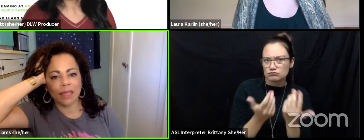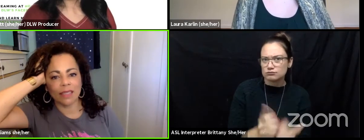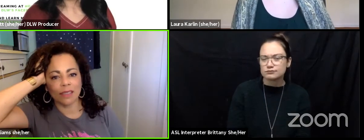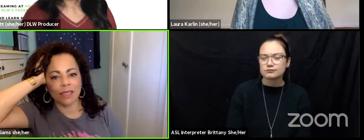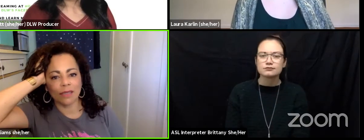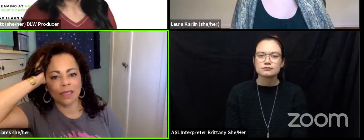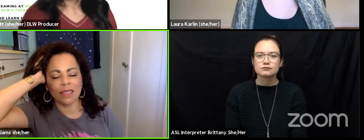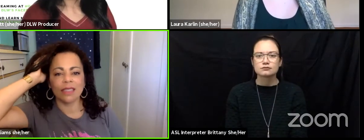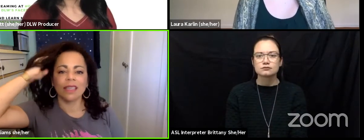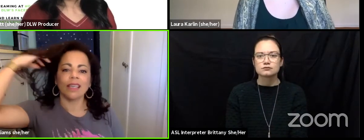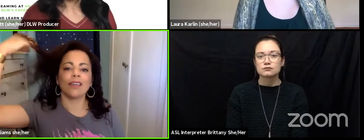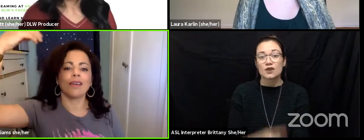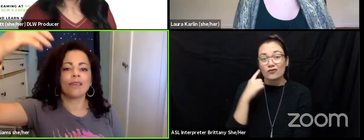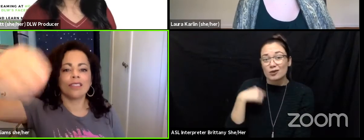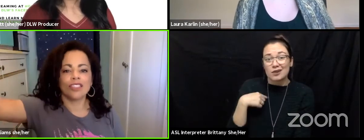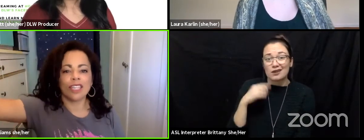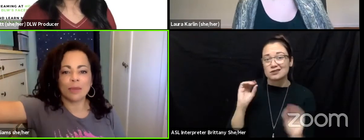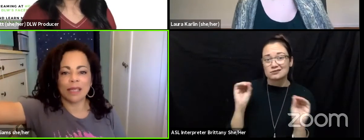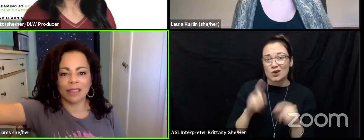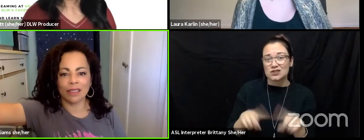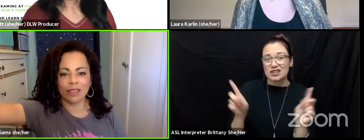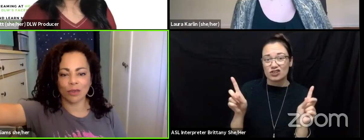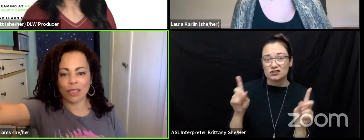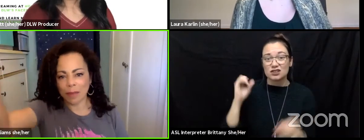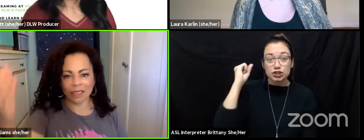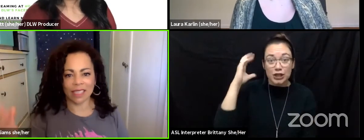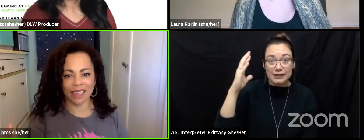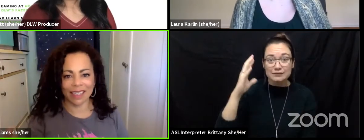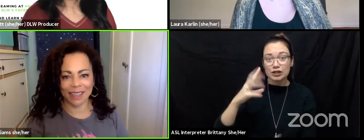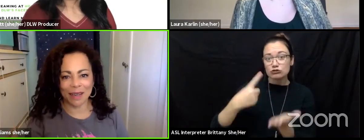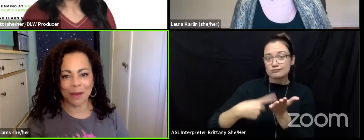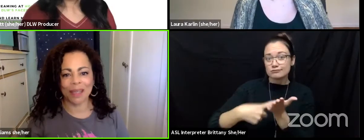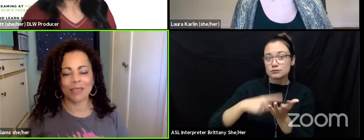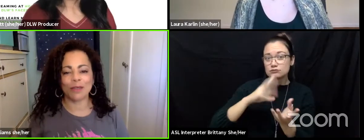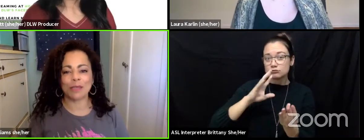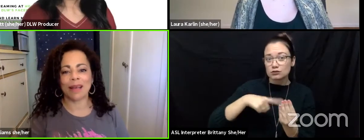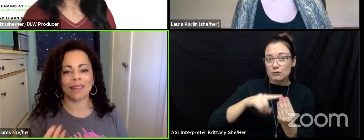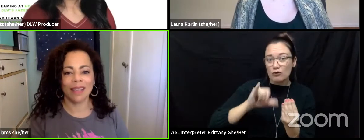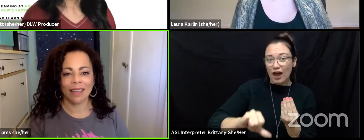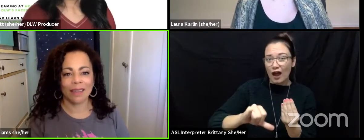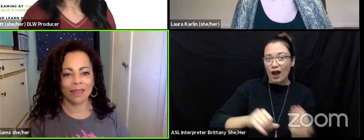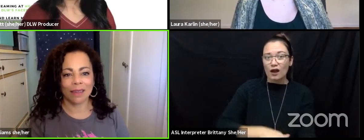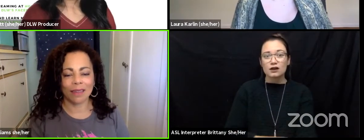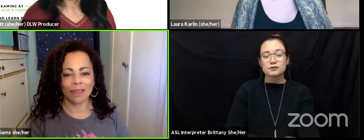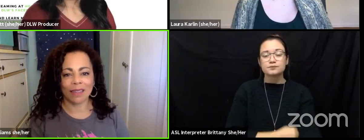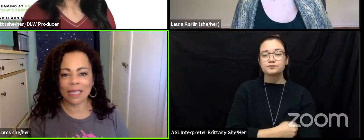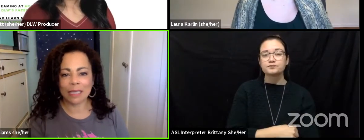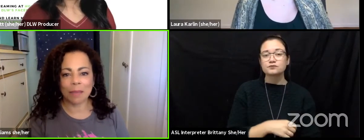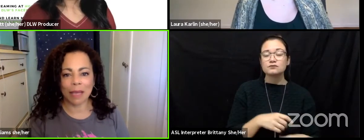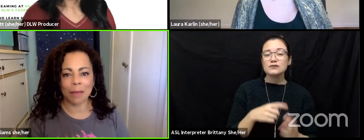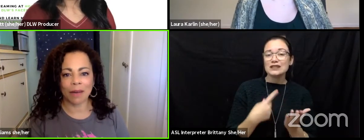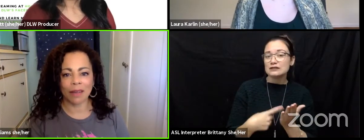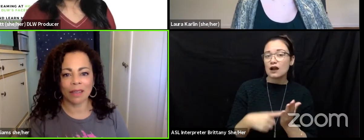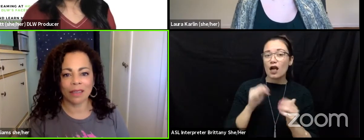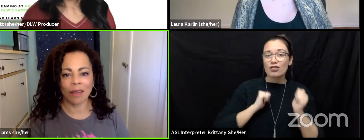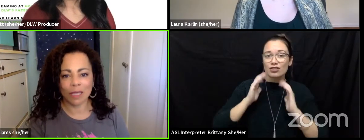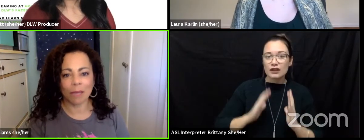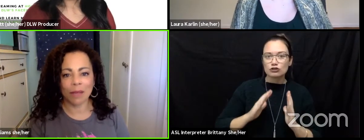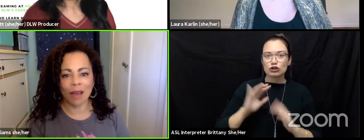For me, there's no difference. You know, Shakespeare talks about it. You know, he talks about the theater being a